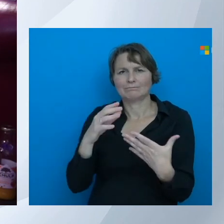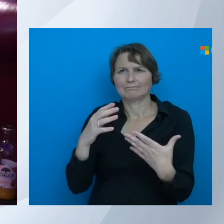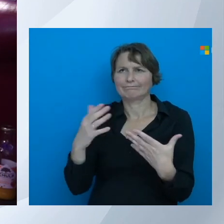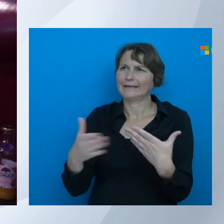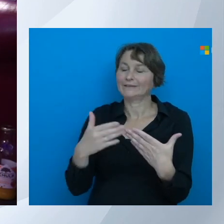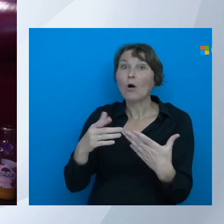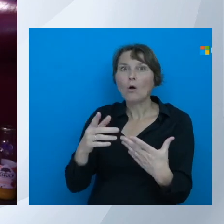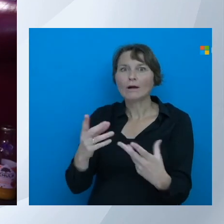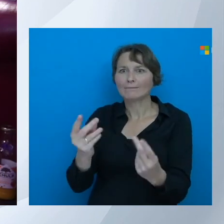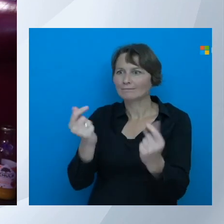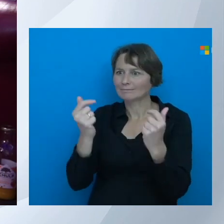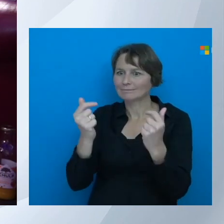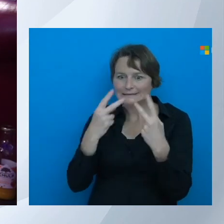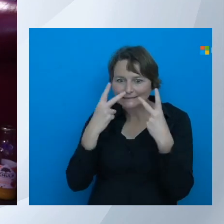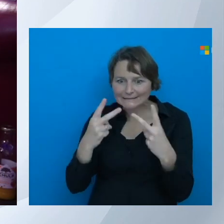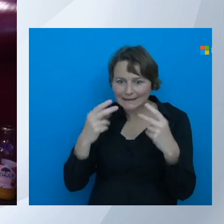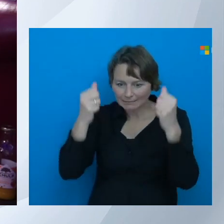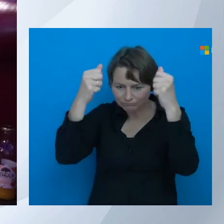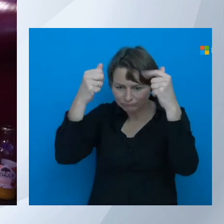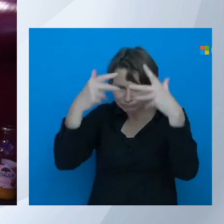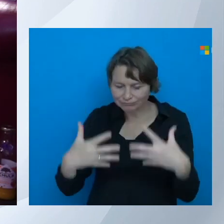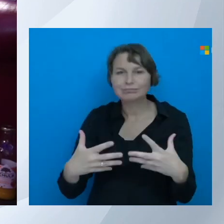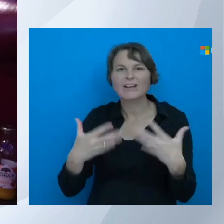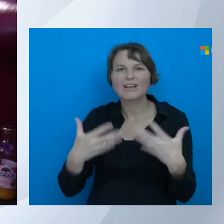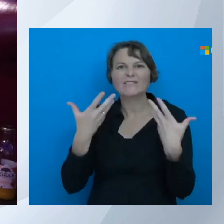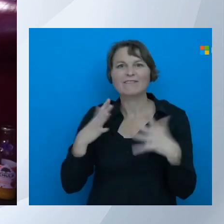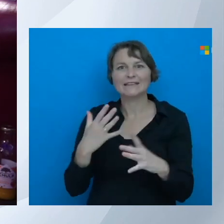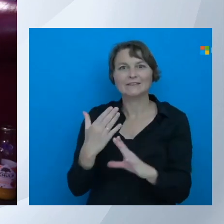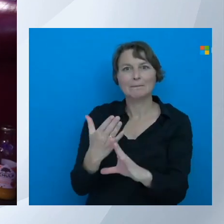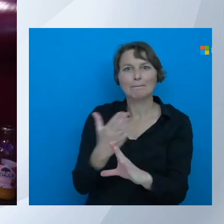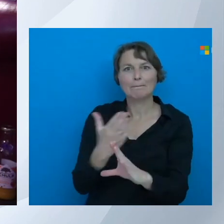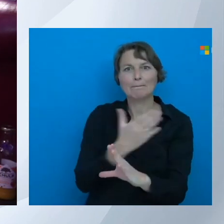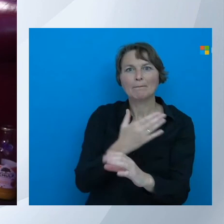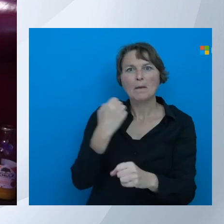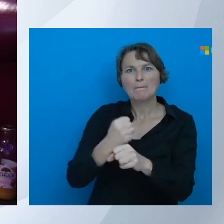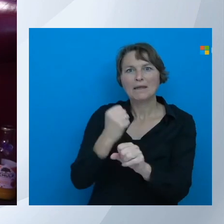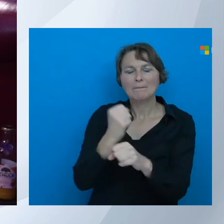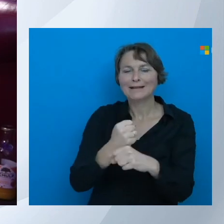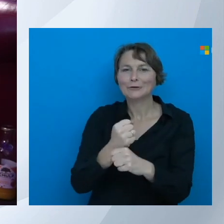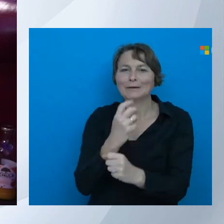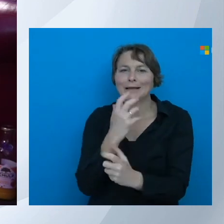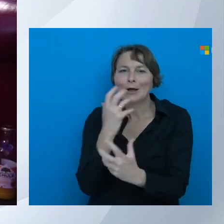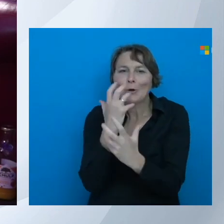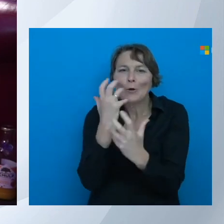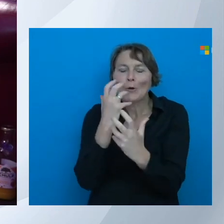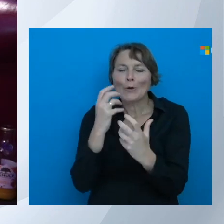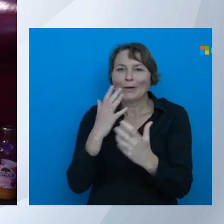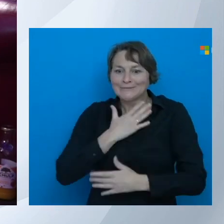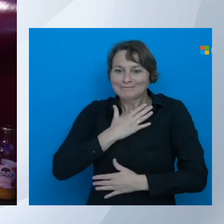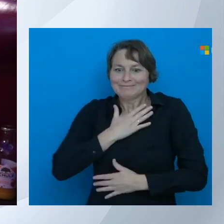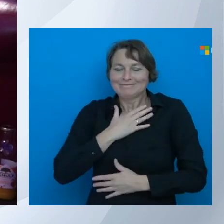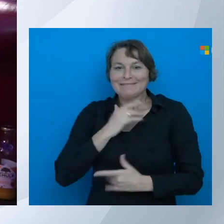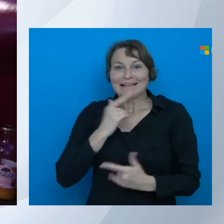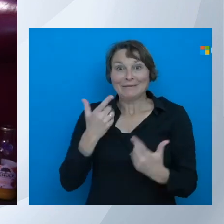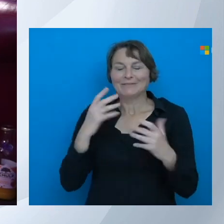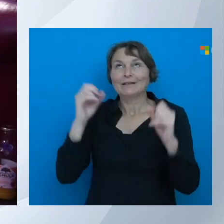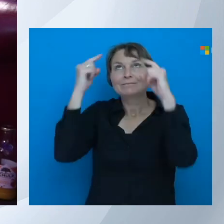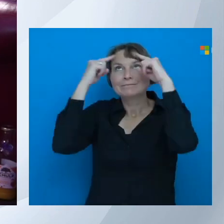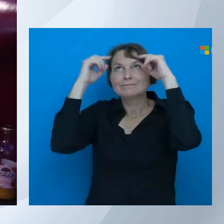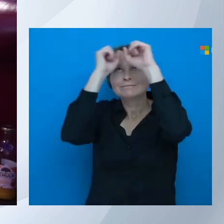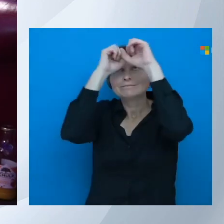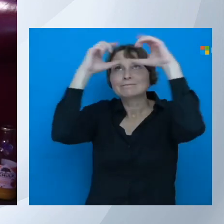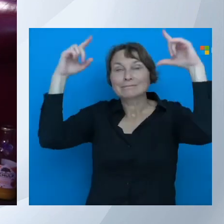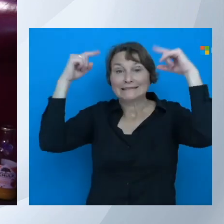of what I'm creating. And it's a thrill to see that whatever I picture in my head as an